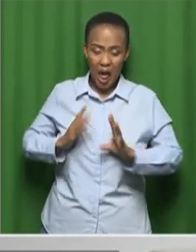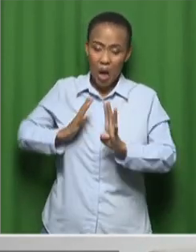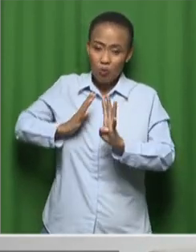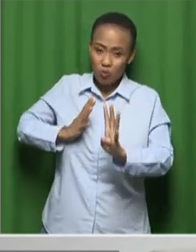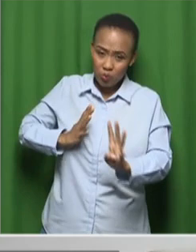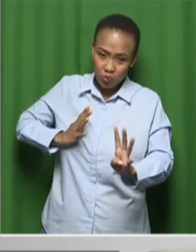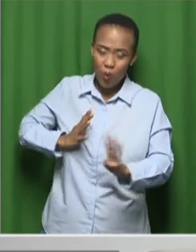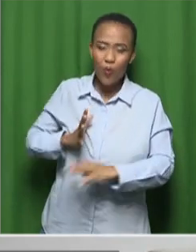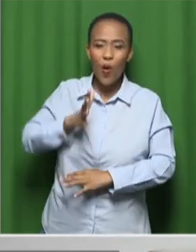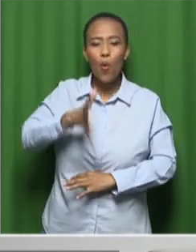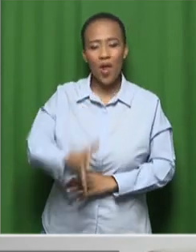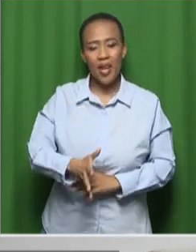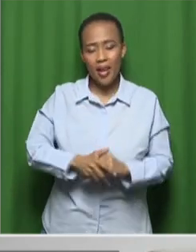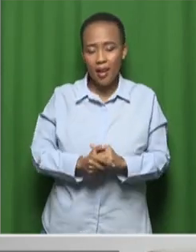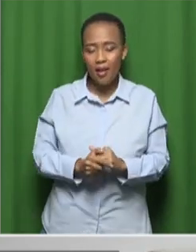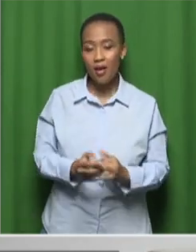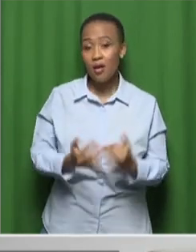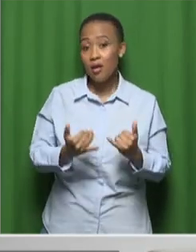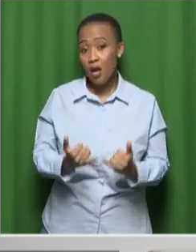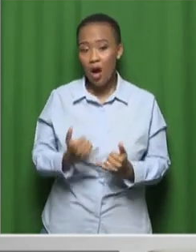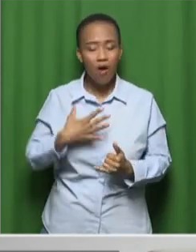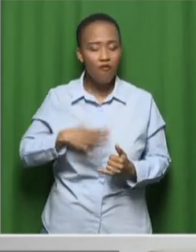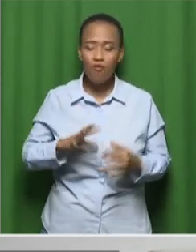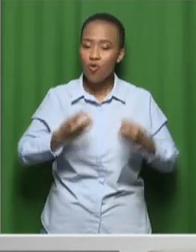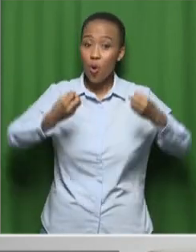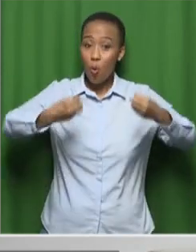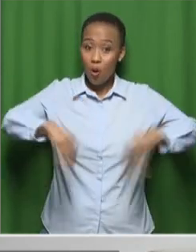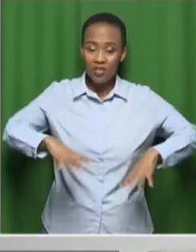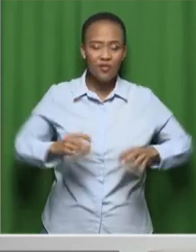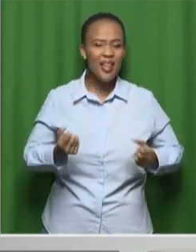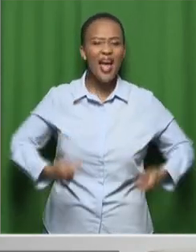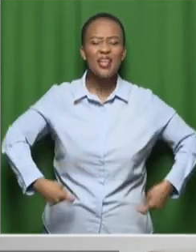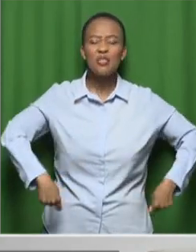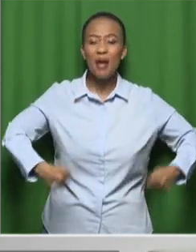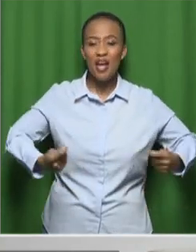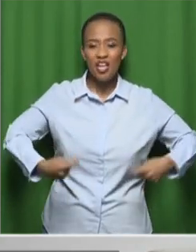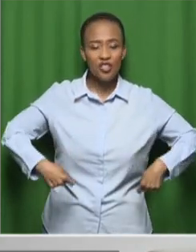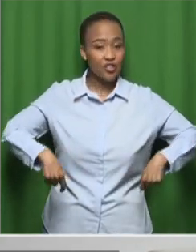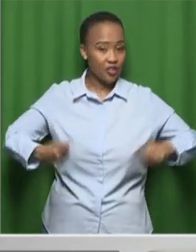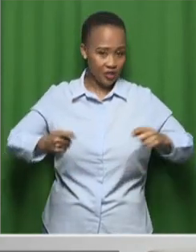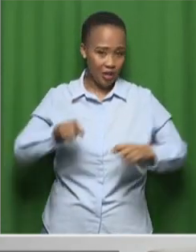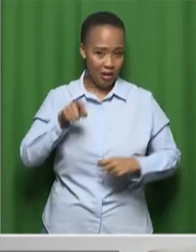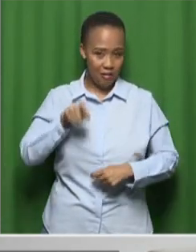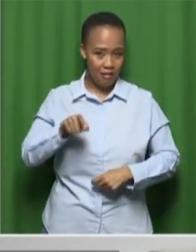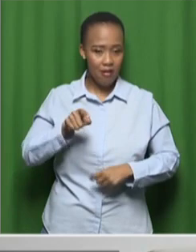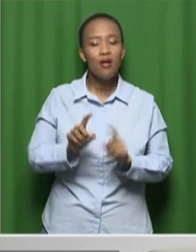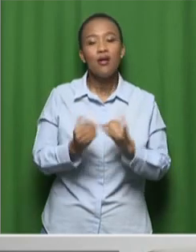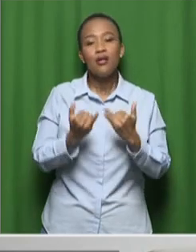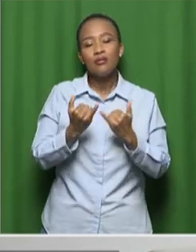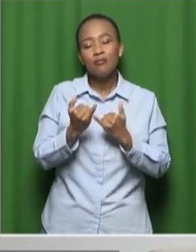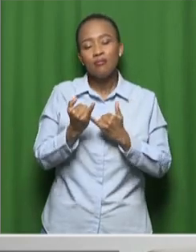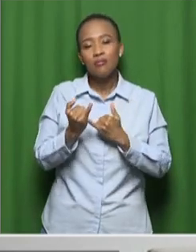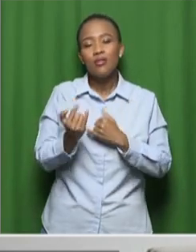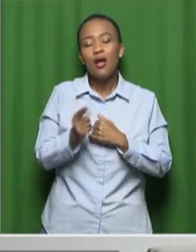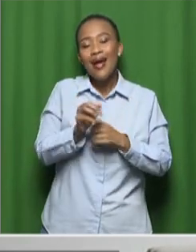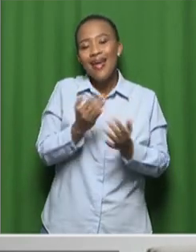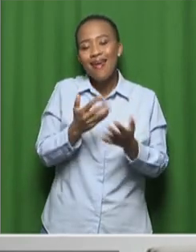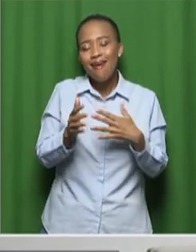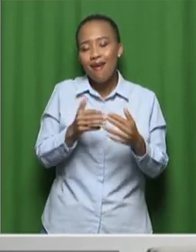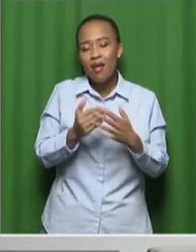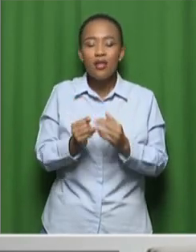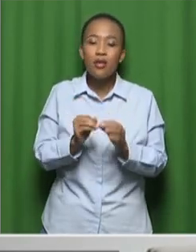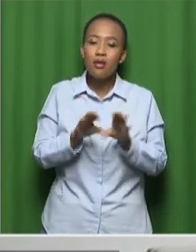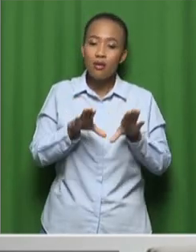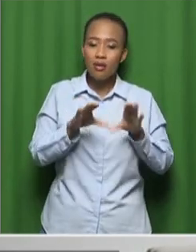don't consider it to be wasteful expenditure. It has certainly never ever been a finding of any institution within